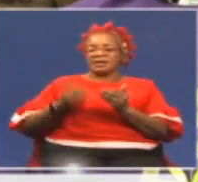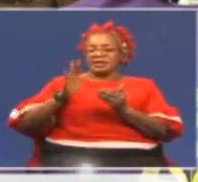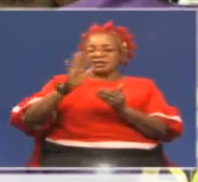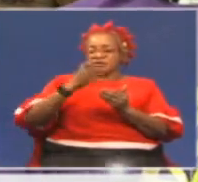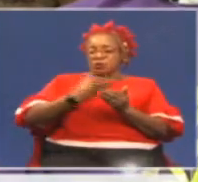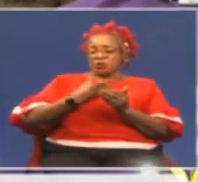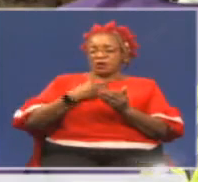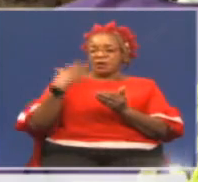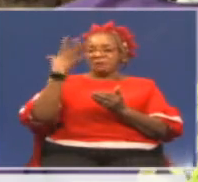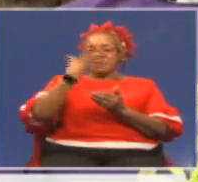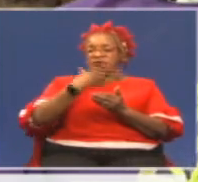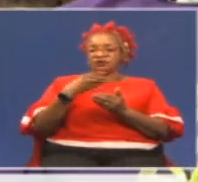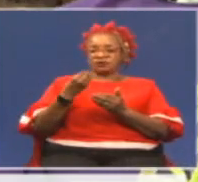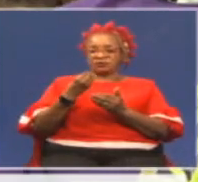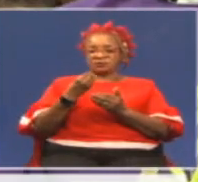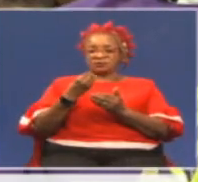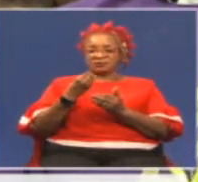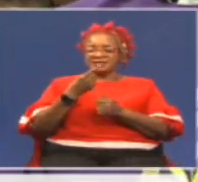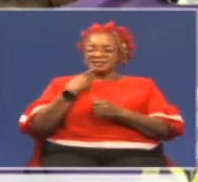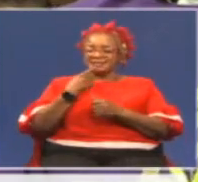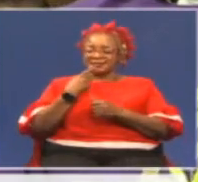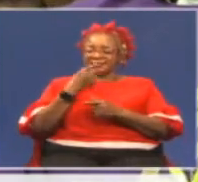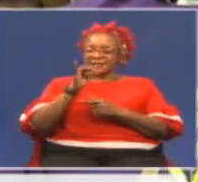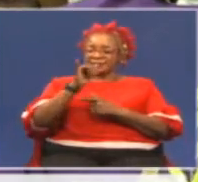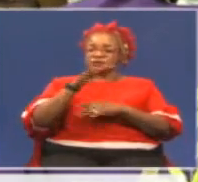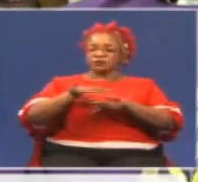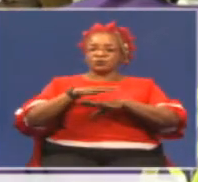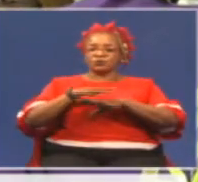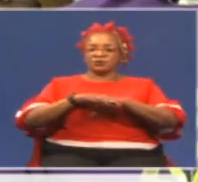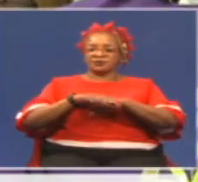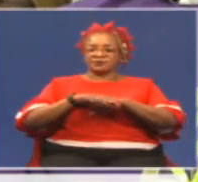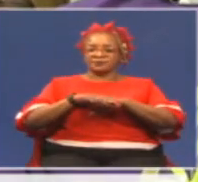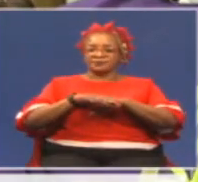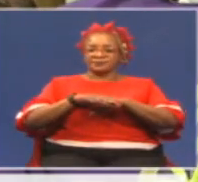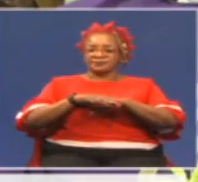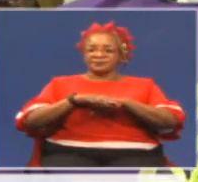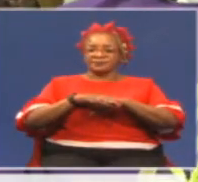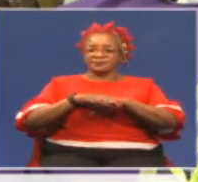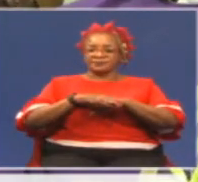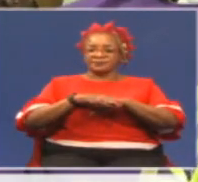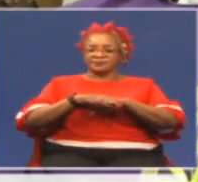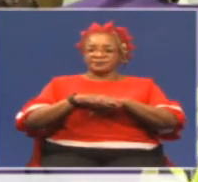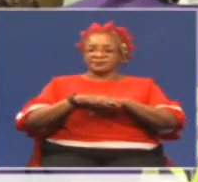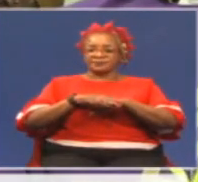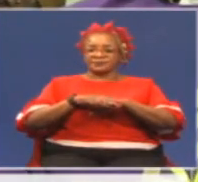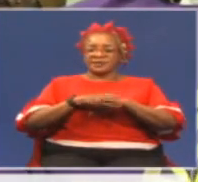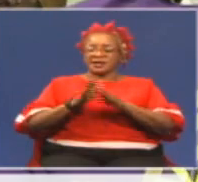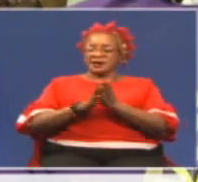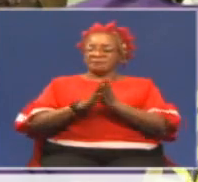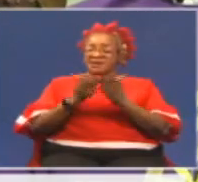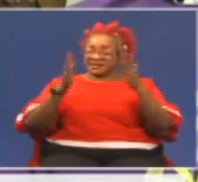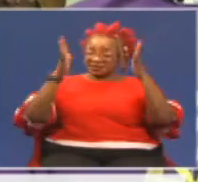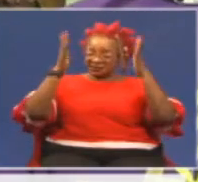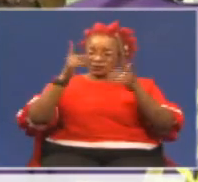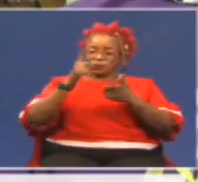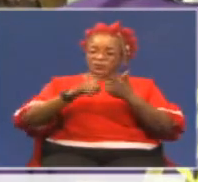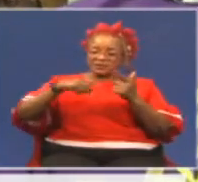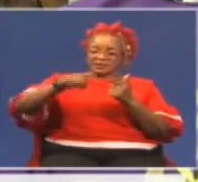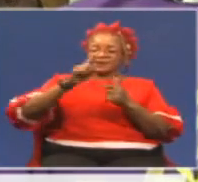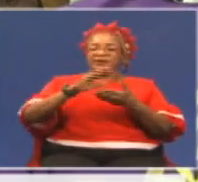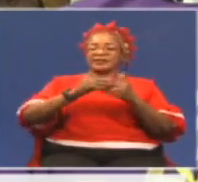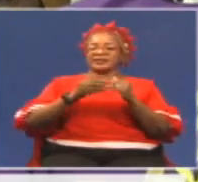image. And he said it was good after doing that. He appraised himself and he appraised what he had